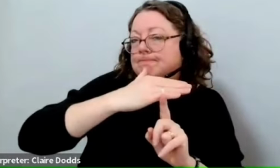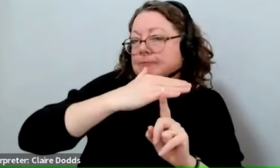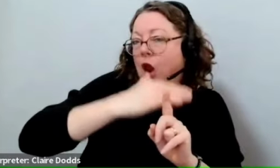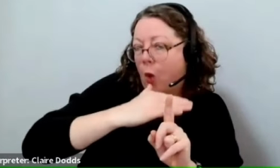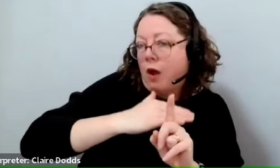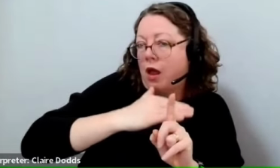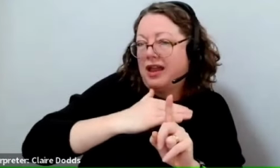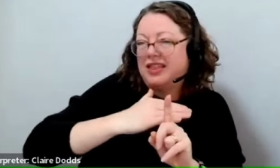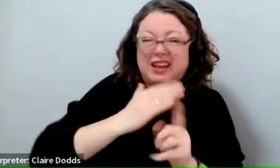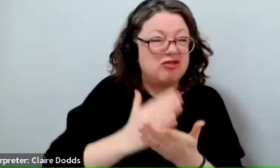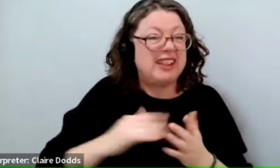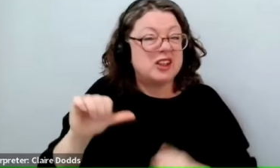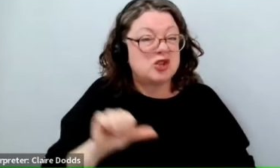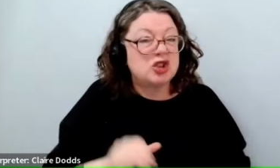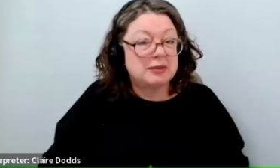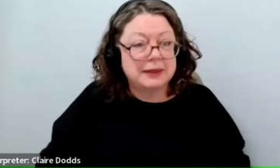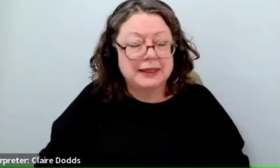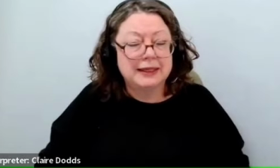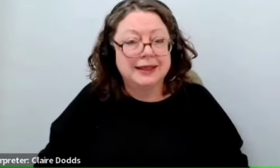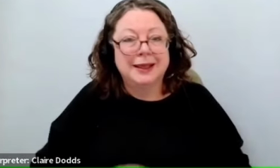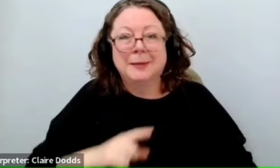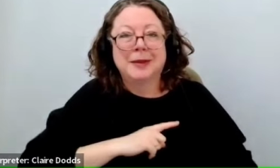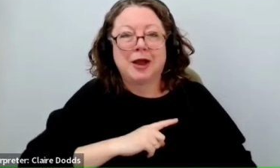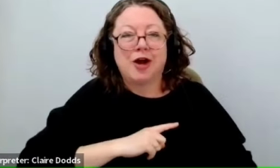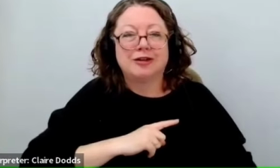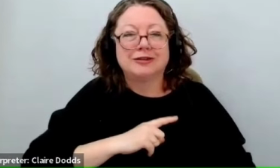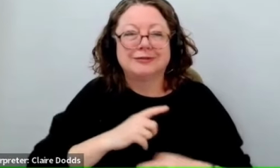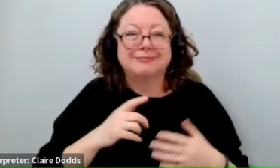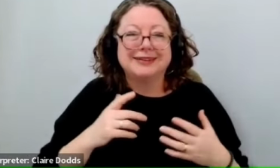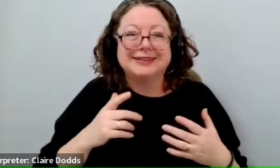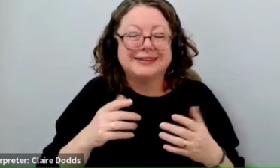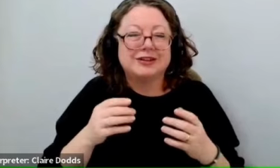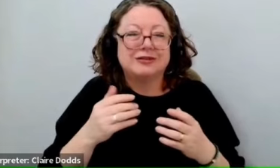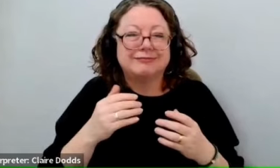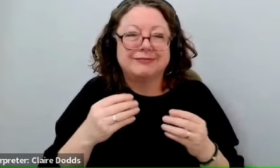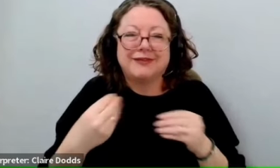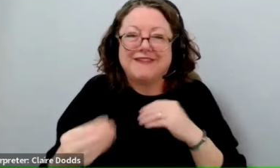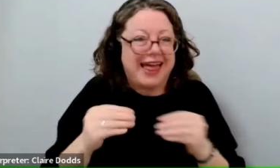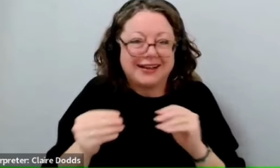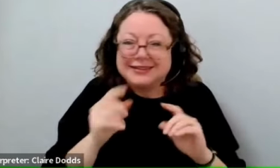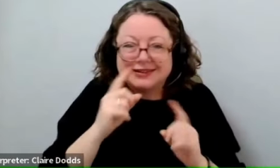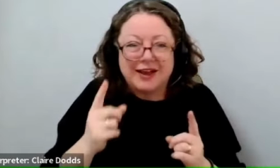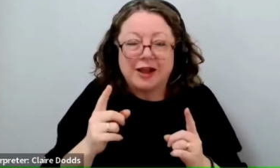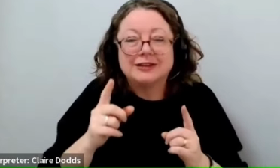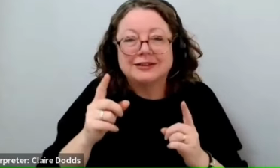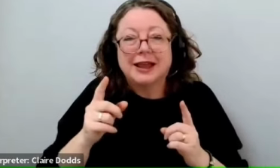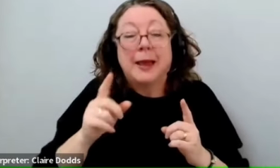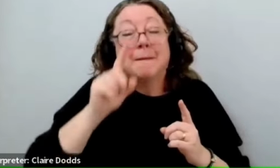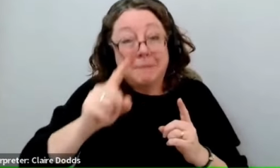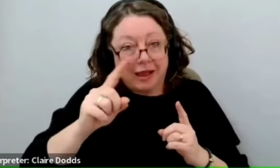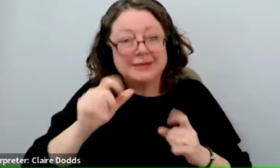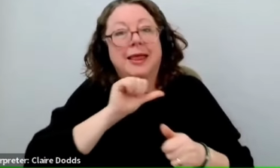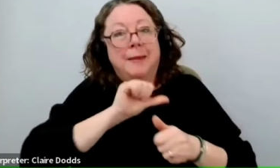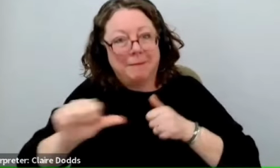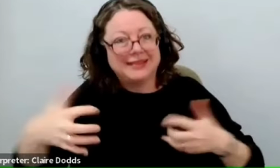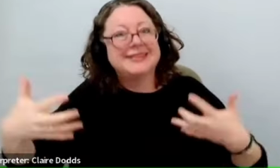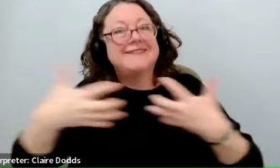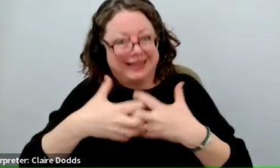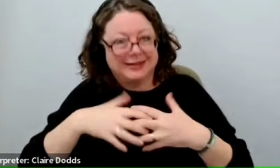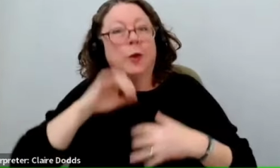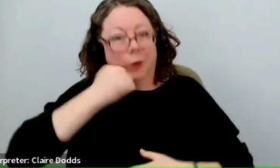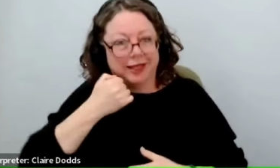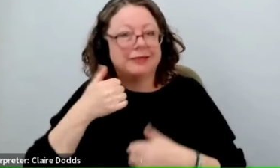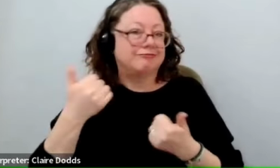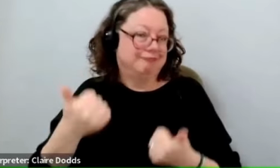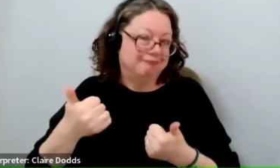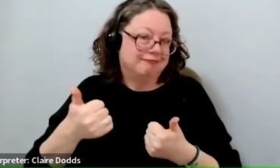made lower than it should be or higher than it should be because it's not able to flex in a way that a